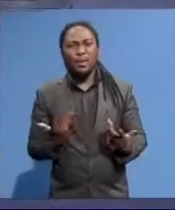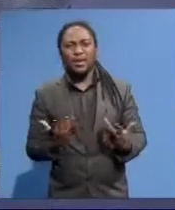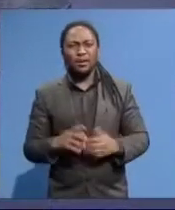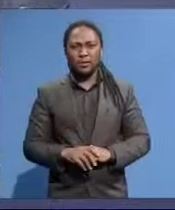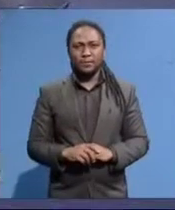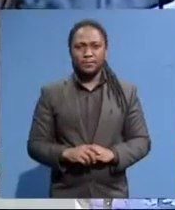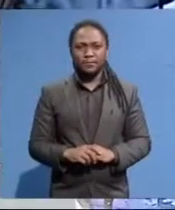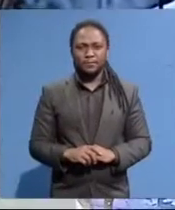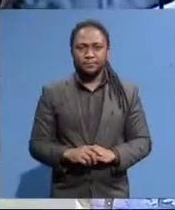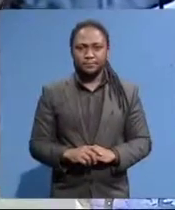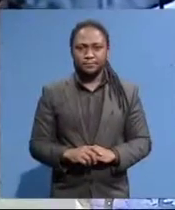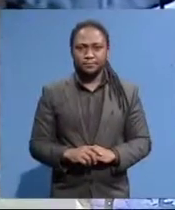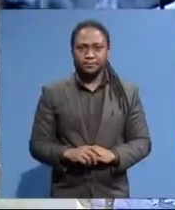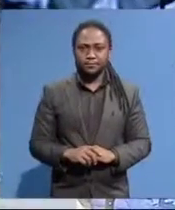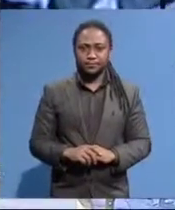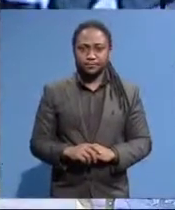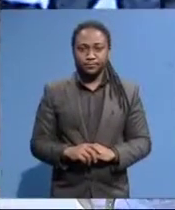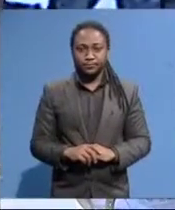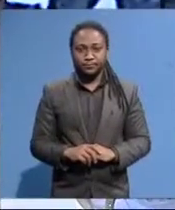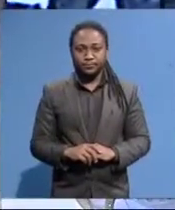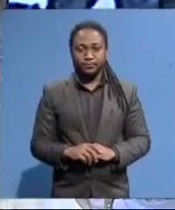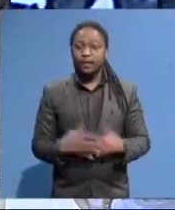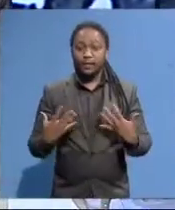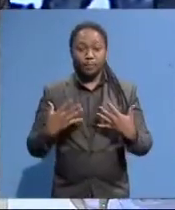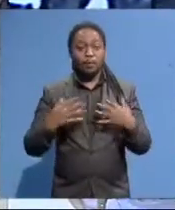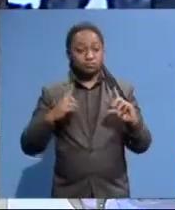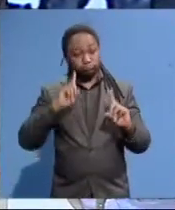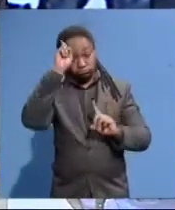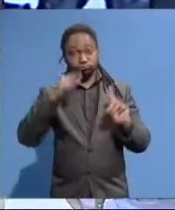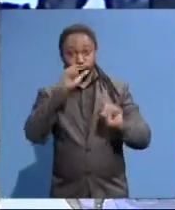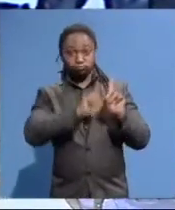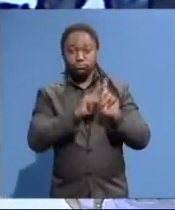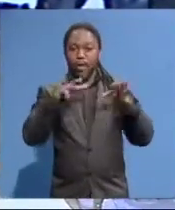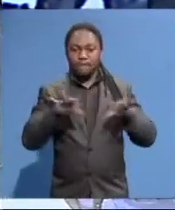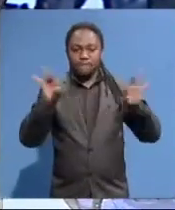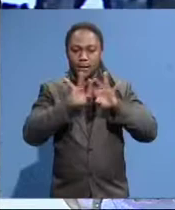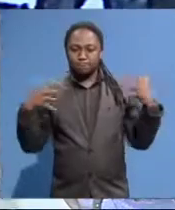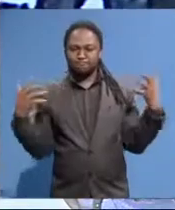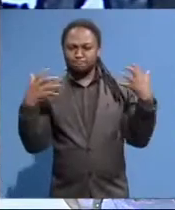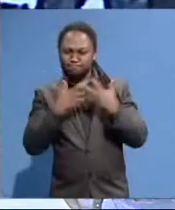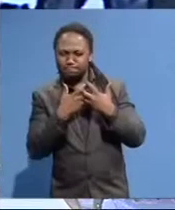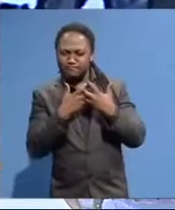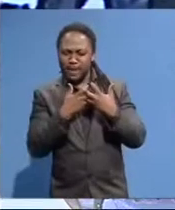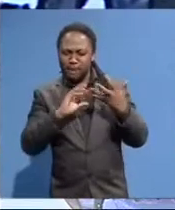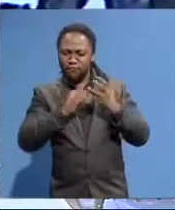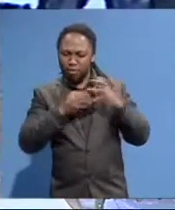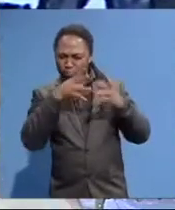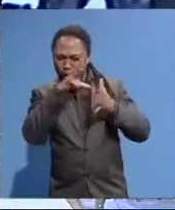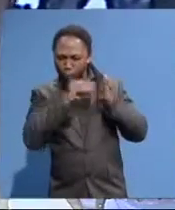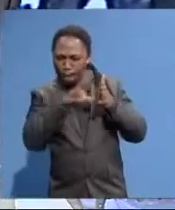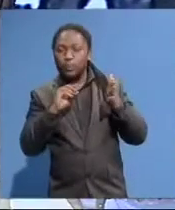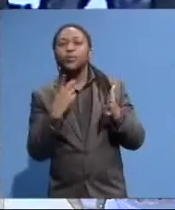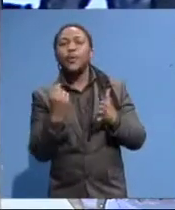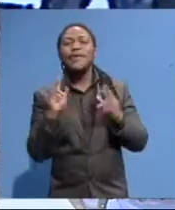children. And when we talk about living the values of Madiba, all we need to do is go through some of these speeches and look at some